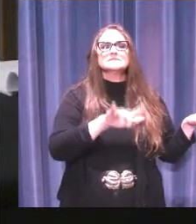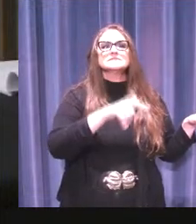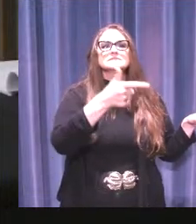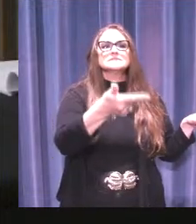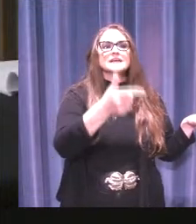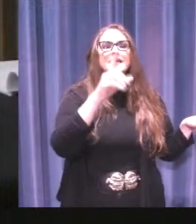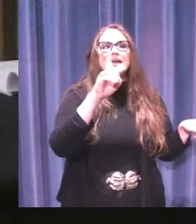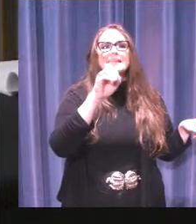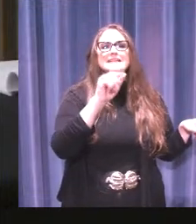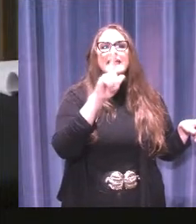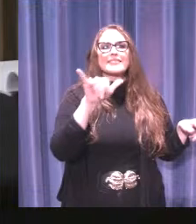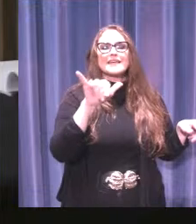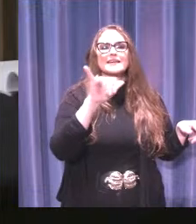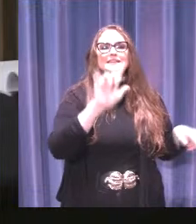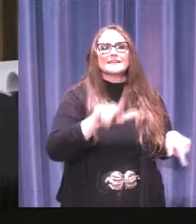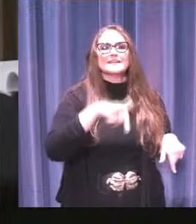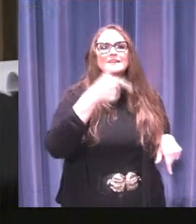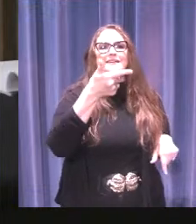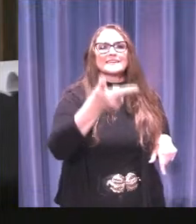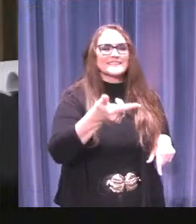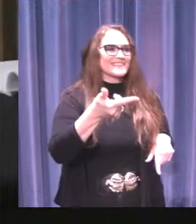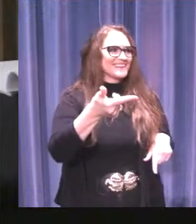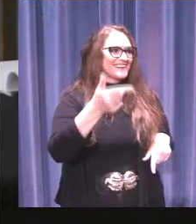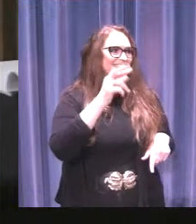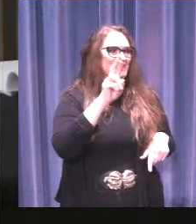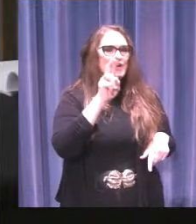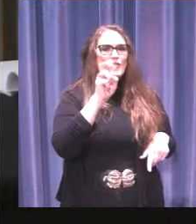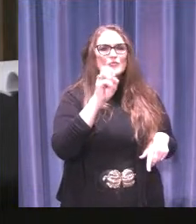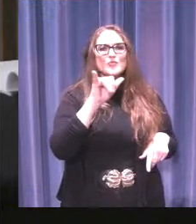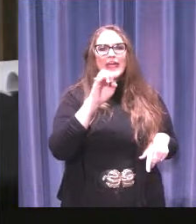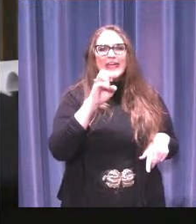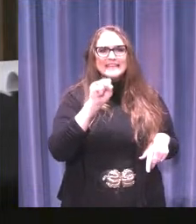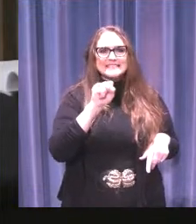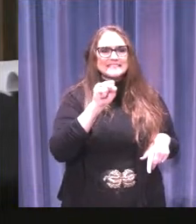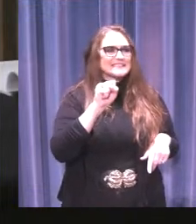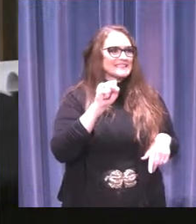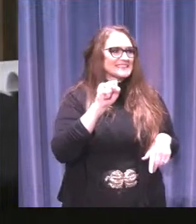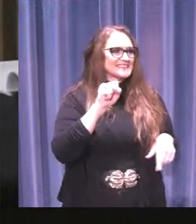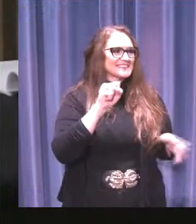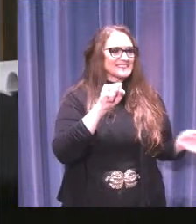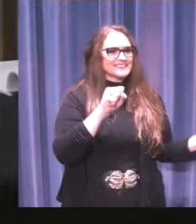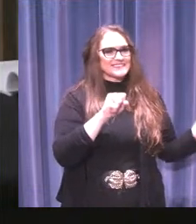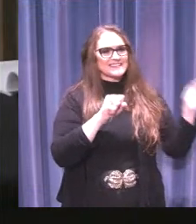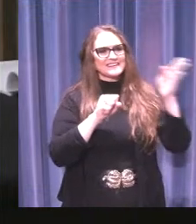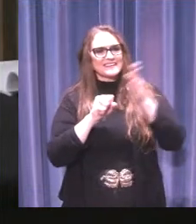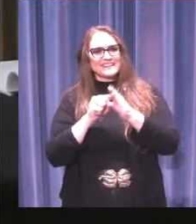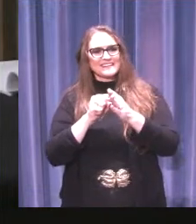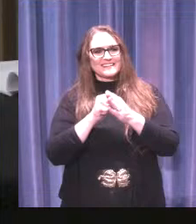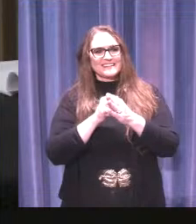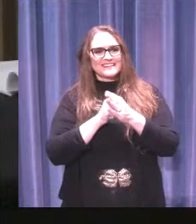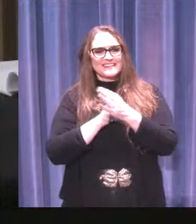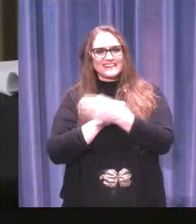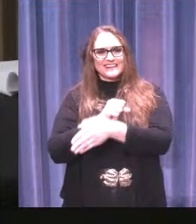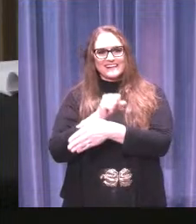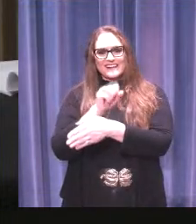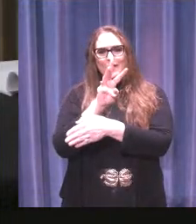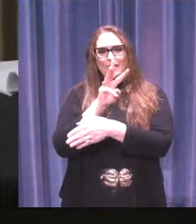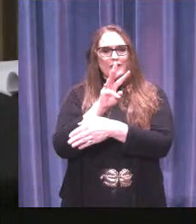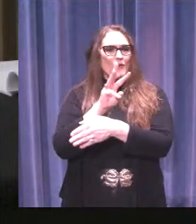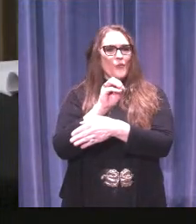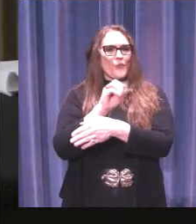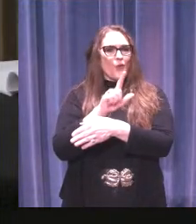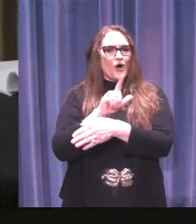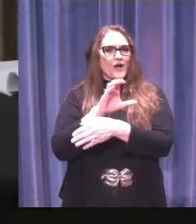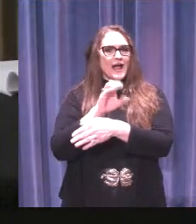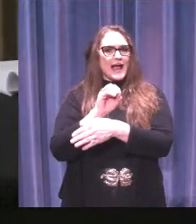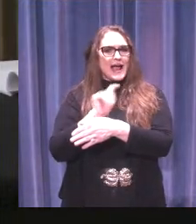Trustee Daly. And to his left is Trustee Reyes. To your left, my right, is Trustee